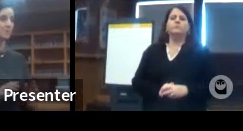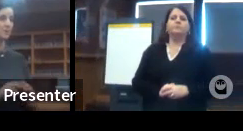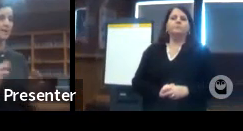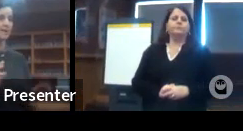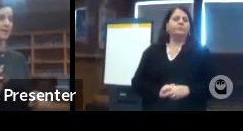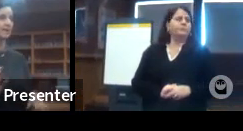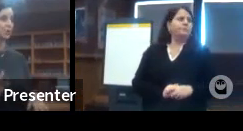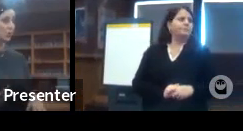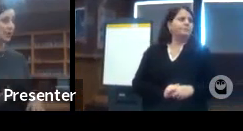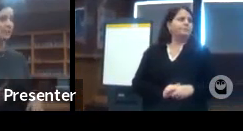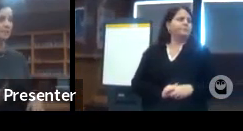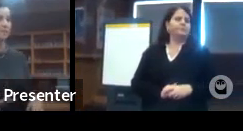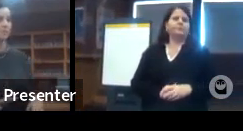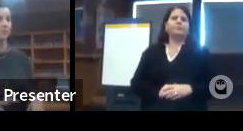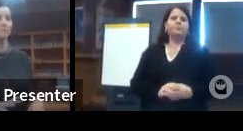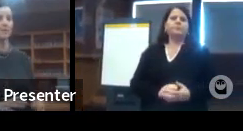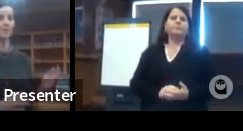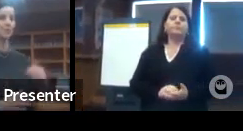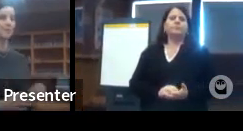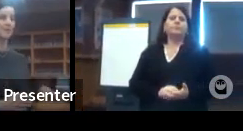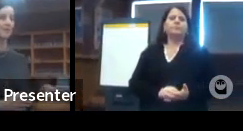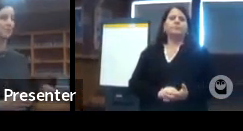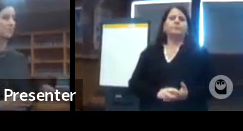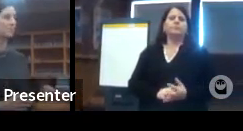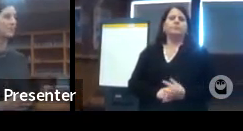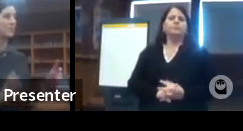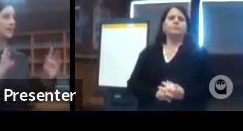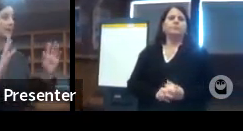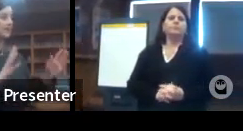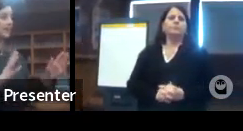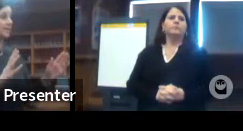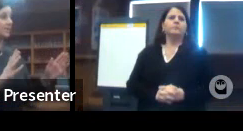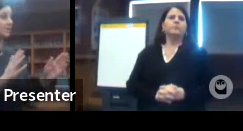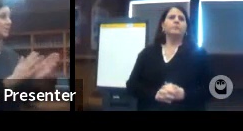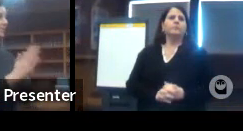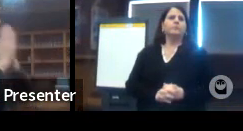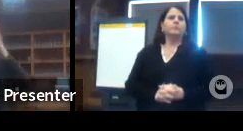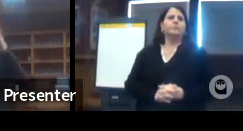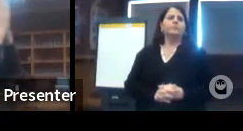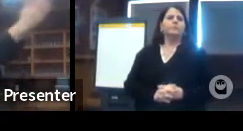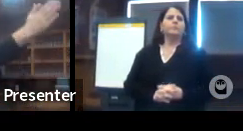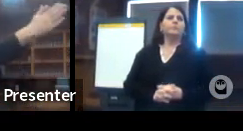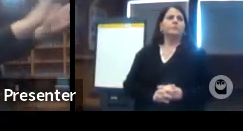breakout rooms. Go ahead and click join in your room, and you'll be taken to your room. In here,